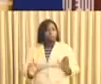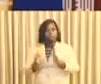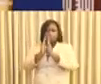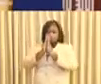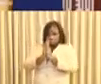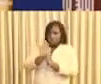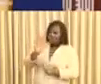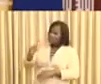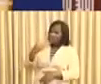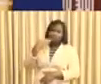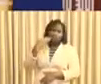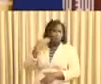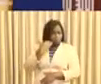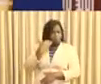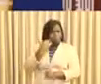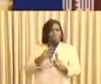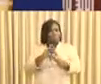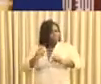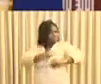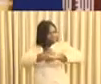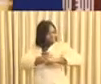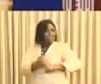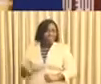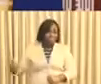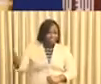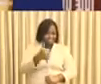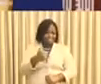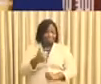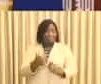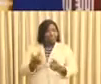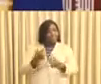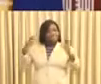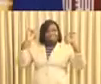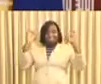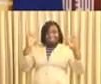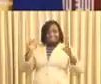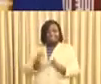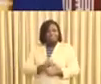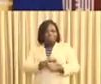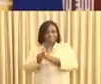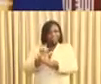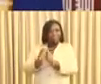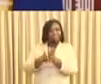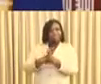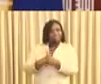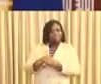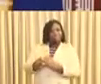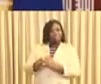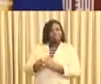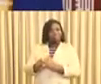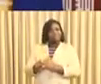protect ourselves from the danger of COVID-19. This is in line with the